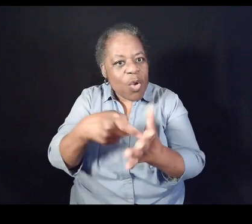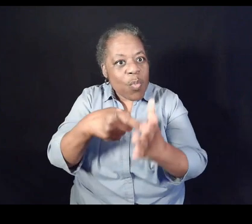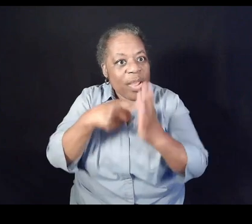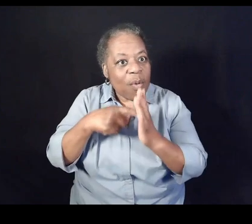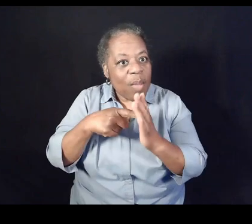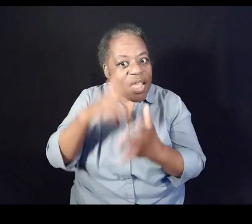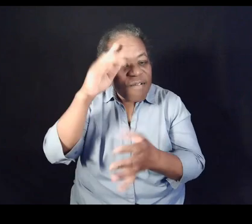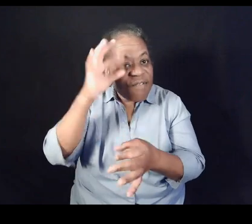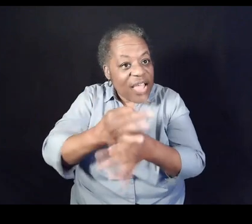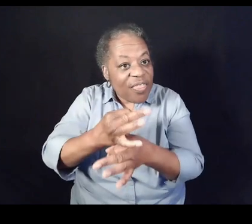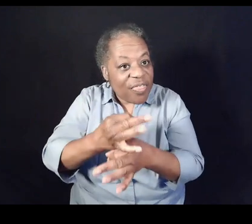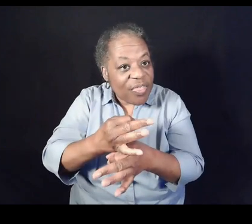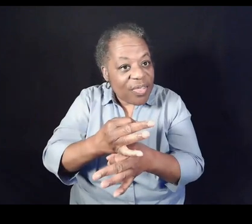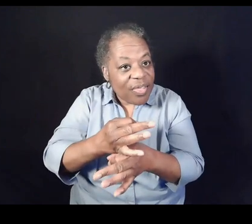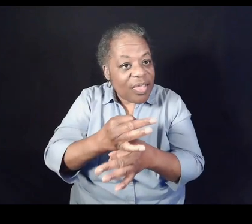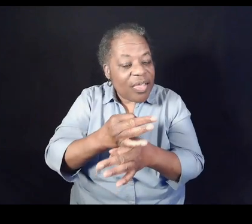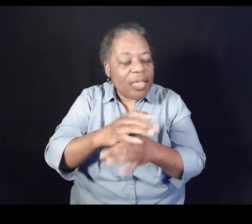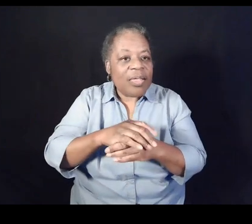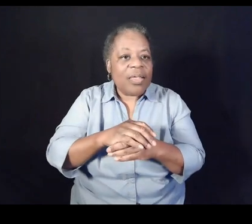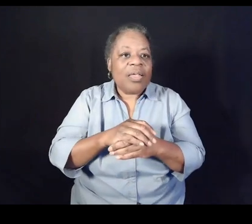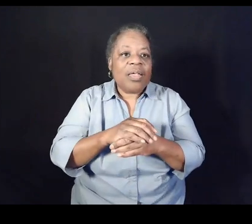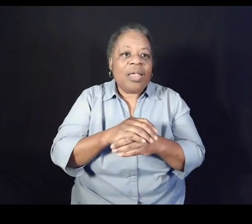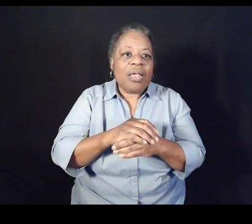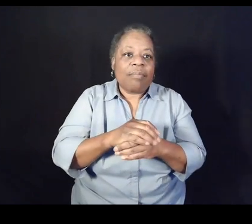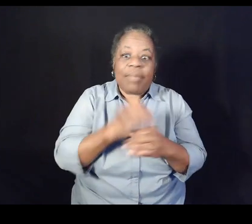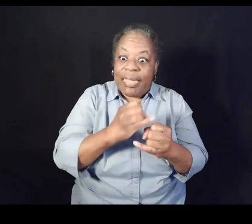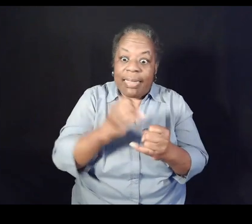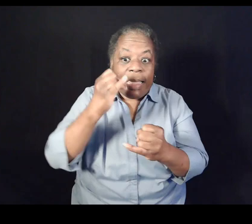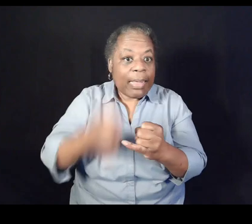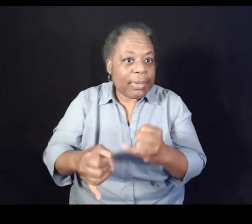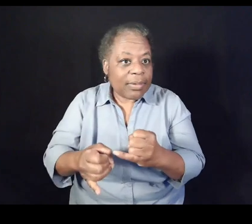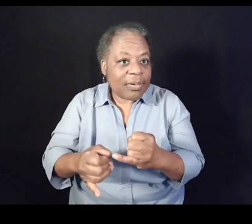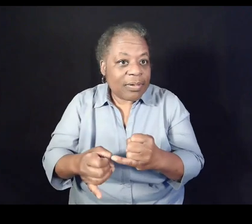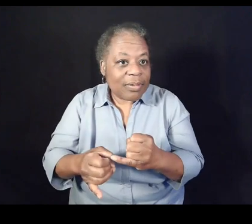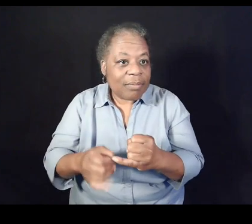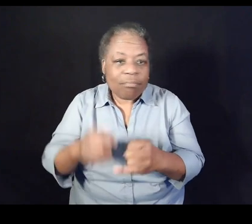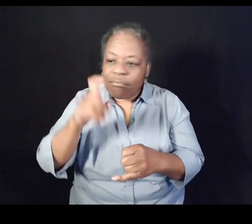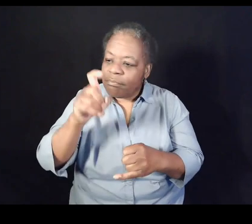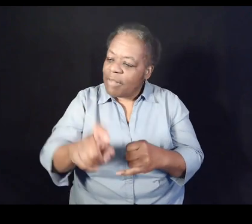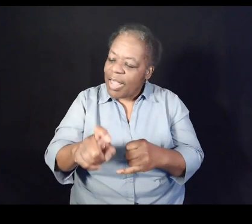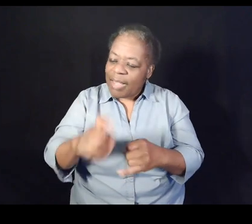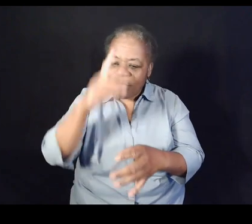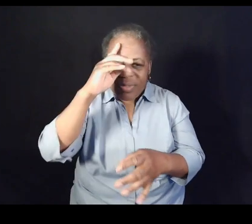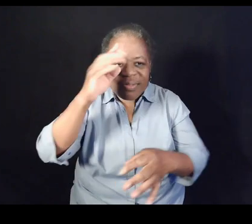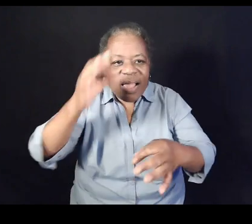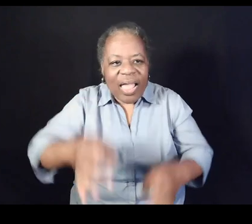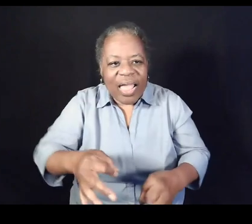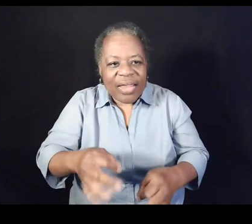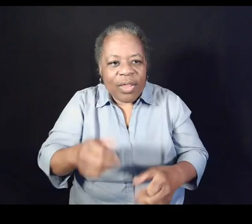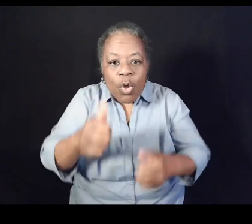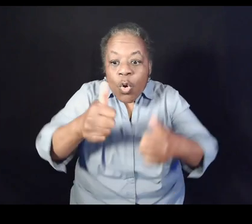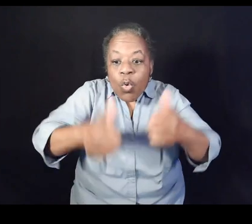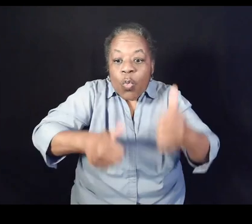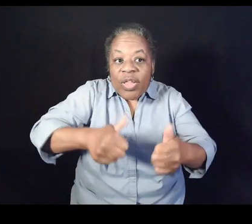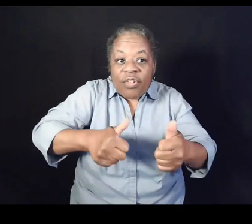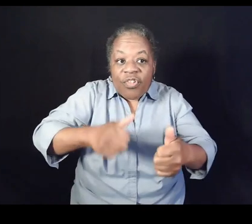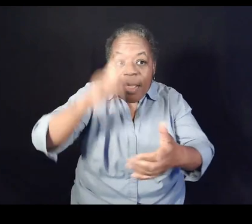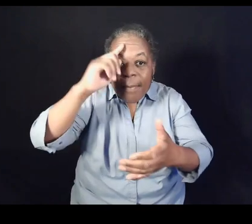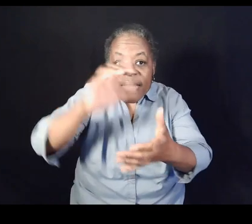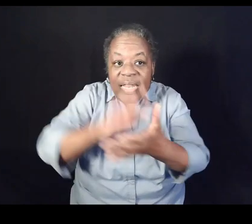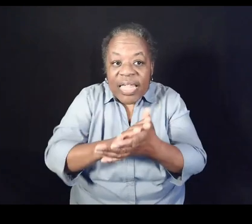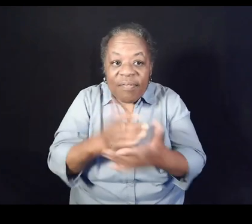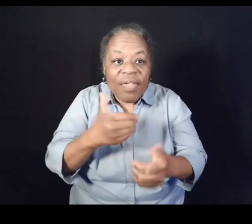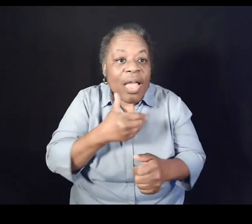of evidence and arguments to consider, but in the end, we have to decide which belief best accounts for